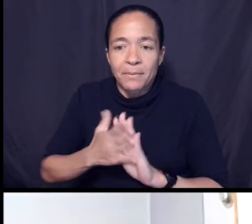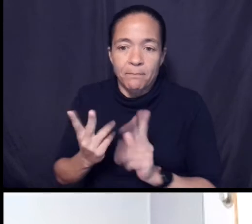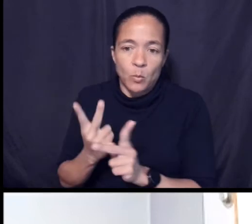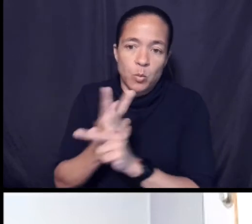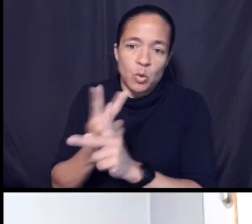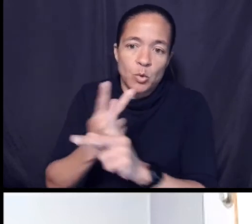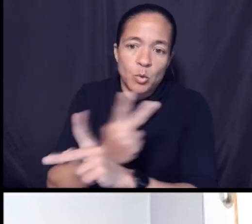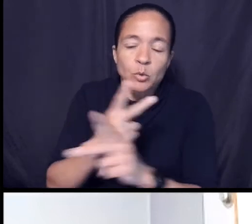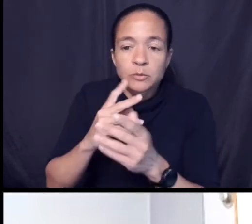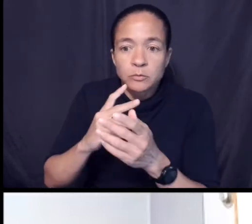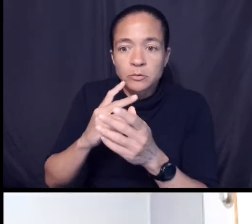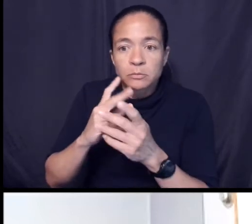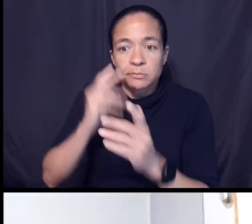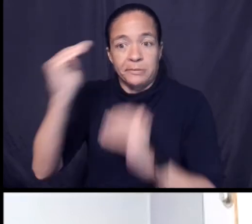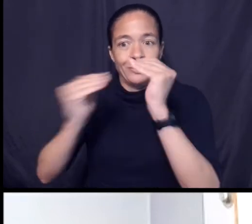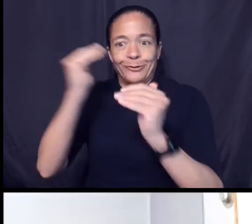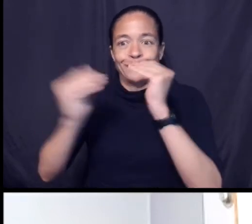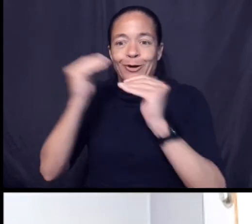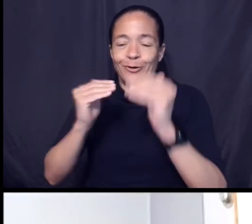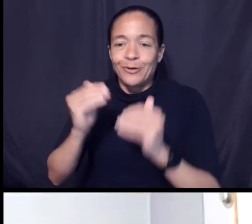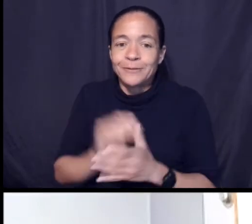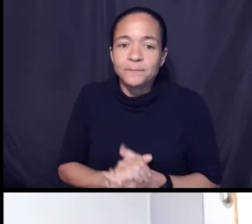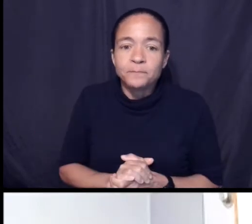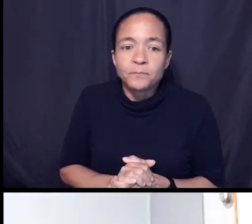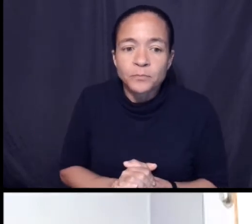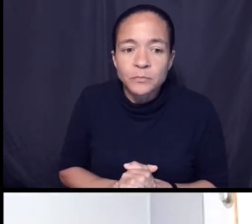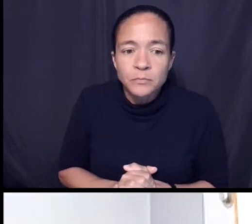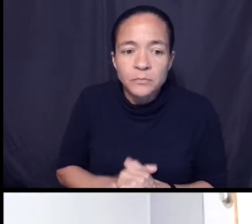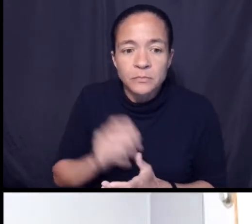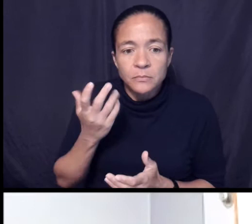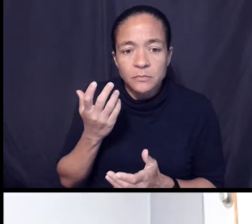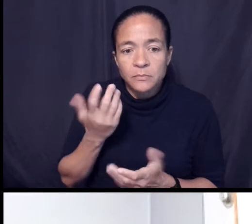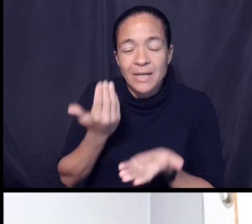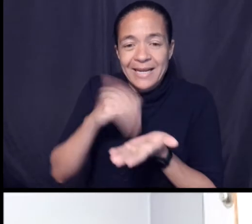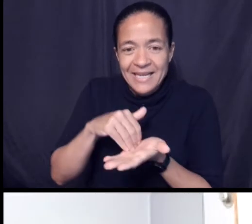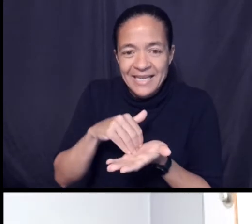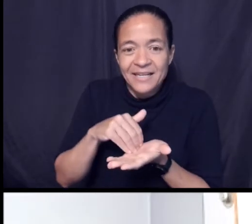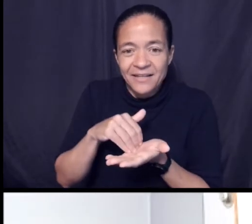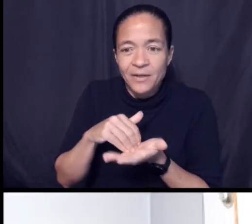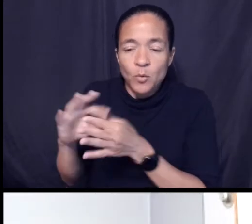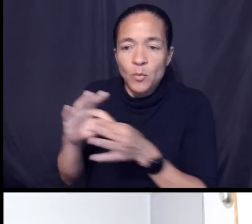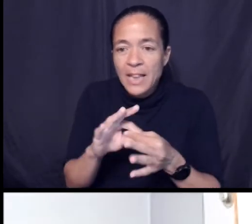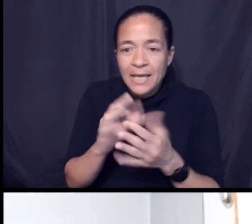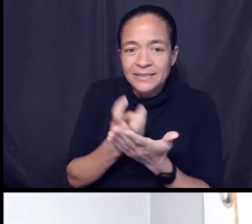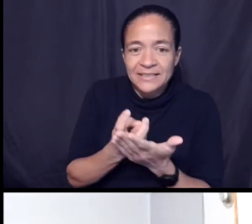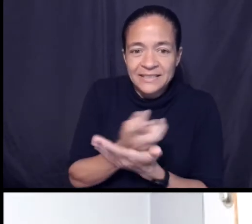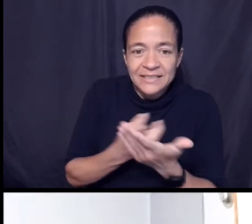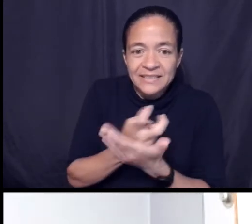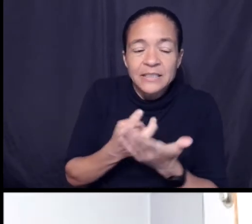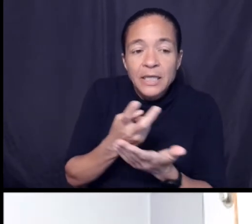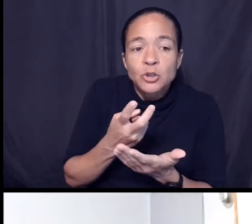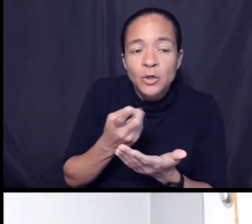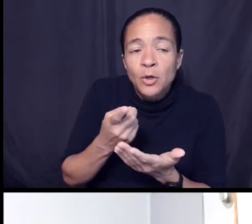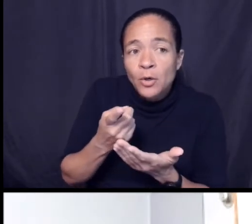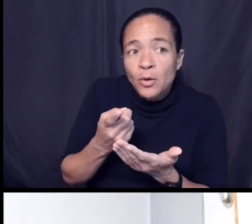of Lennox-Gastaut syndrome, which is a epileptic encephalopathy, meaning it, again, in relation to the seizures, also